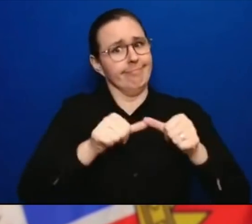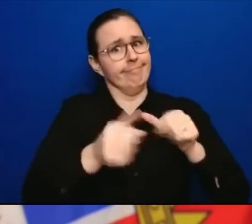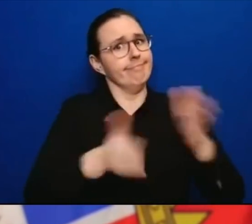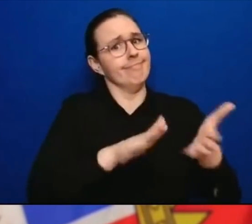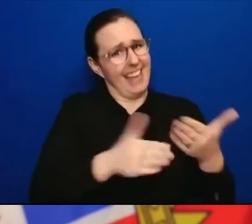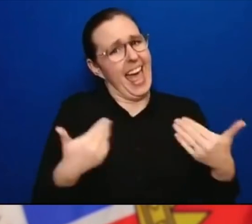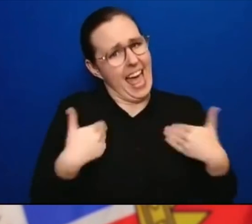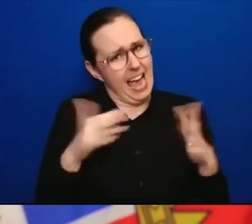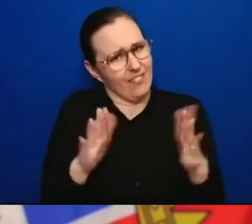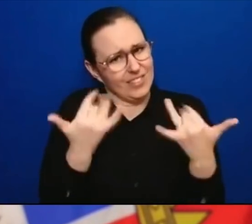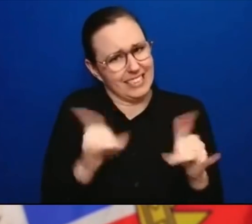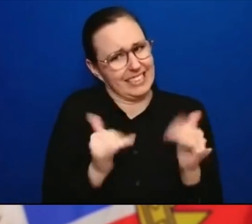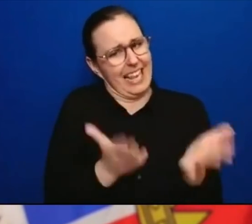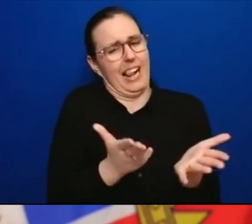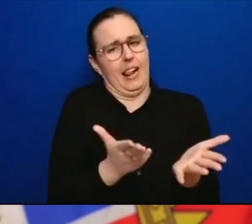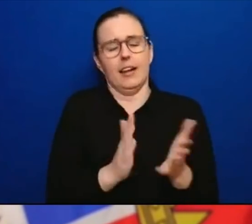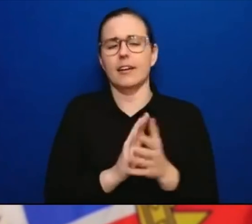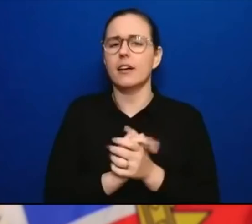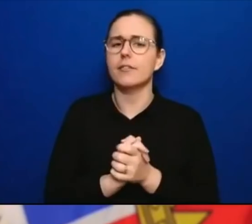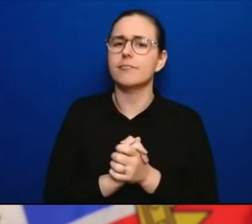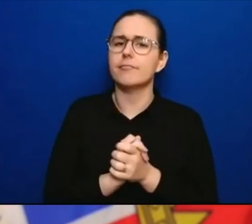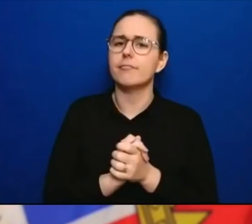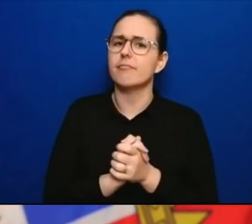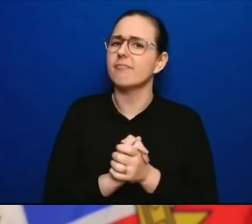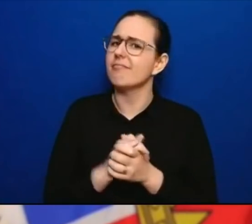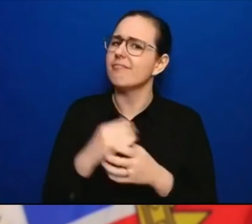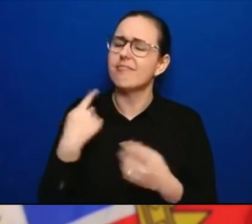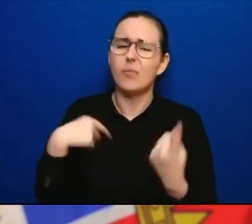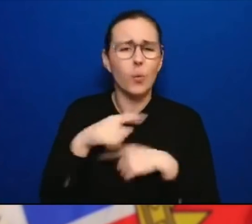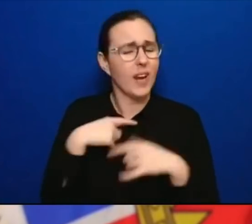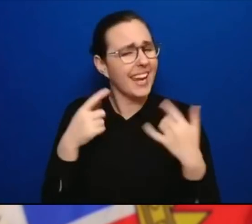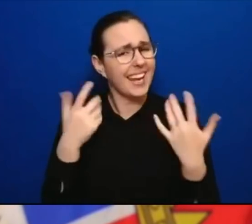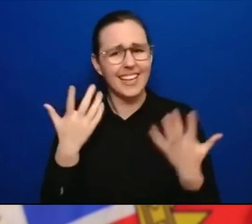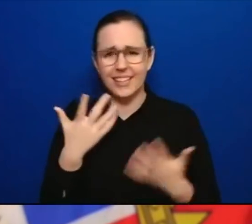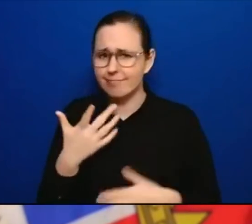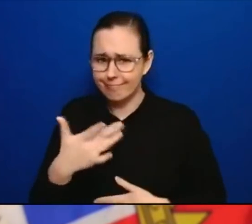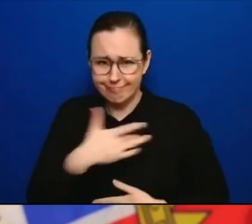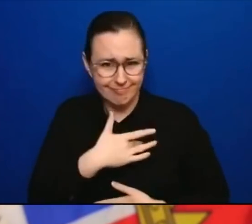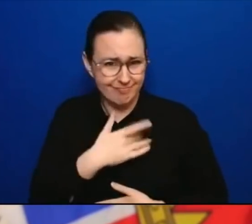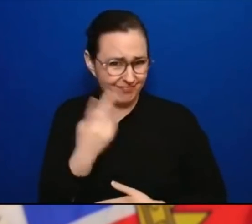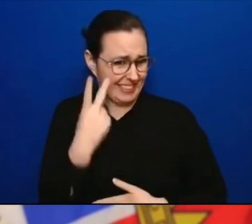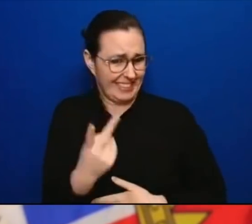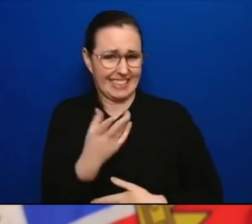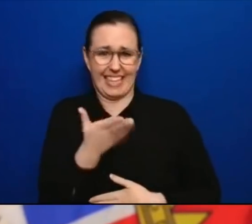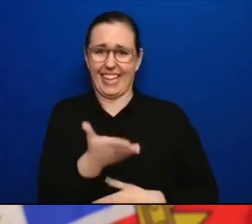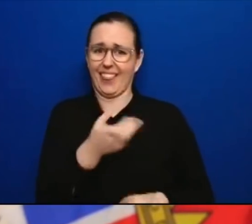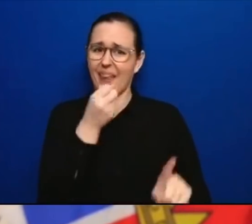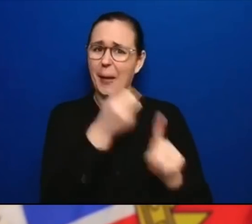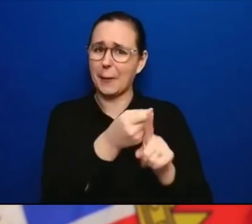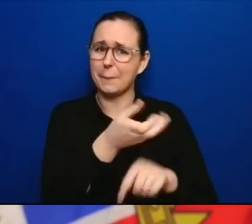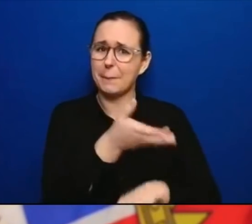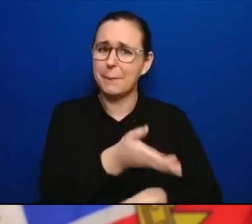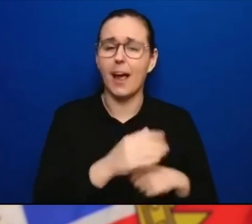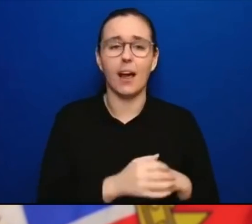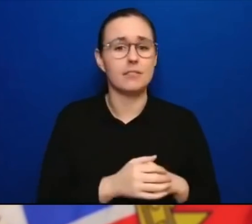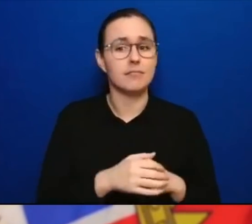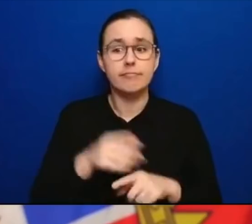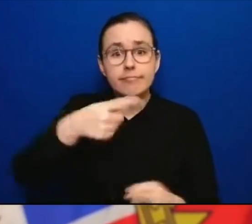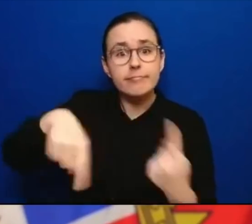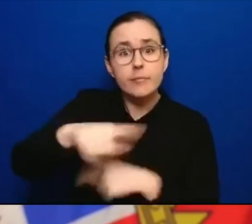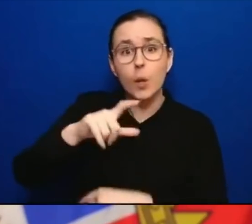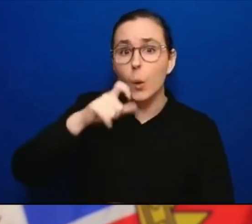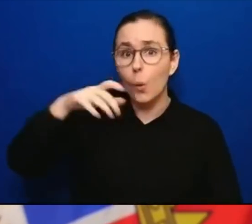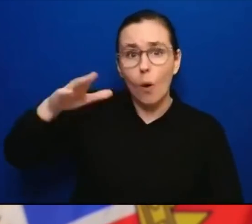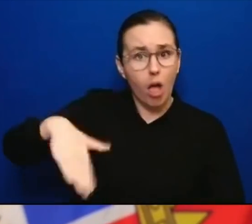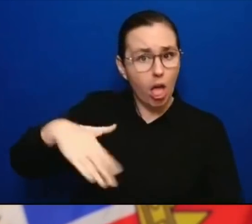now. And it is still affecting people differentially. People who are unvaccinated,